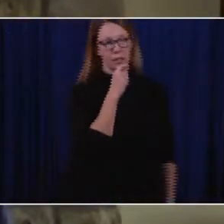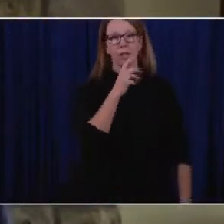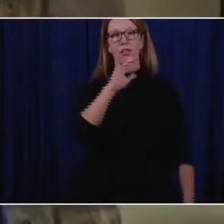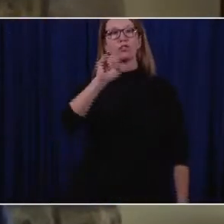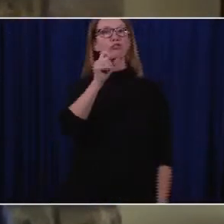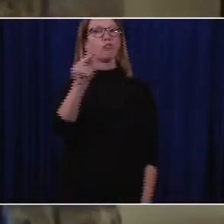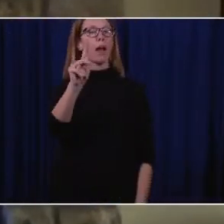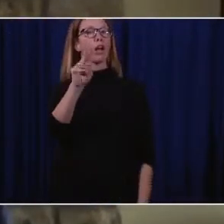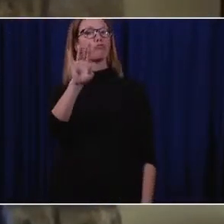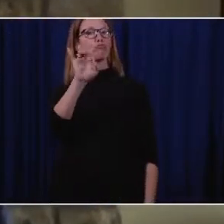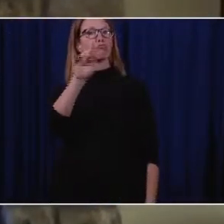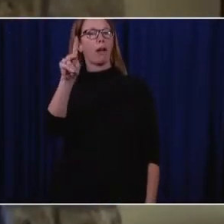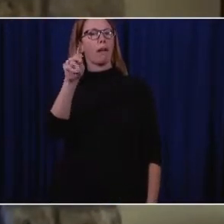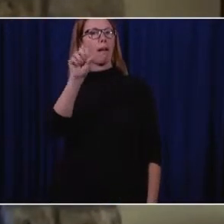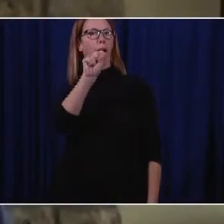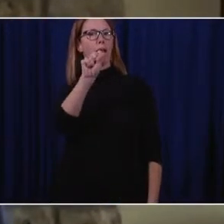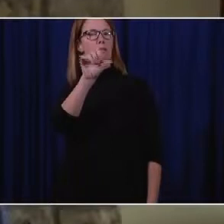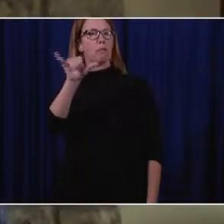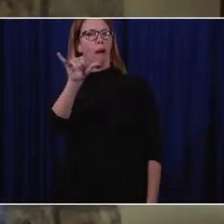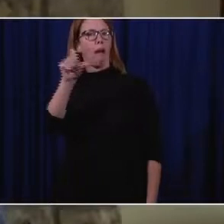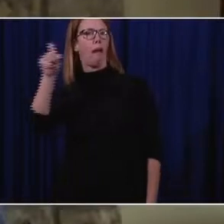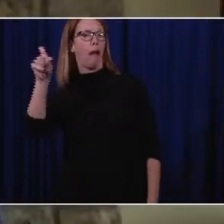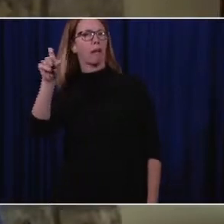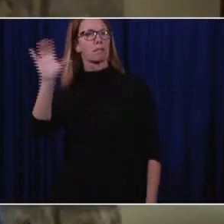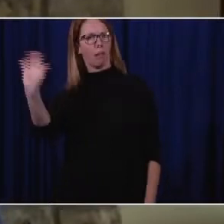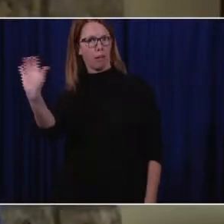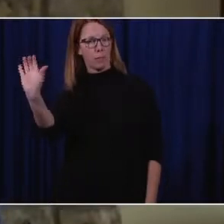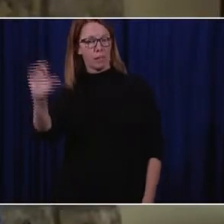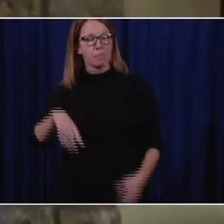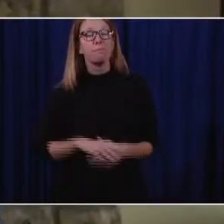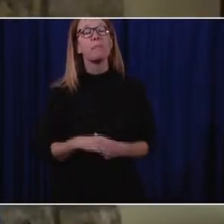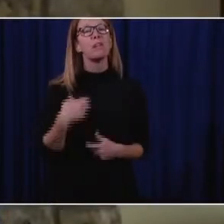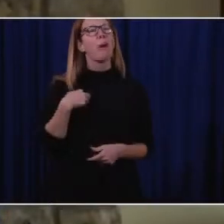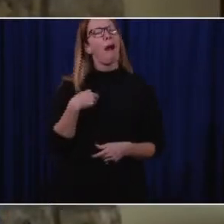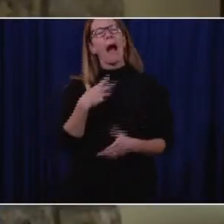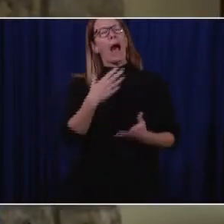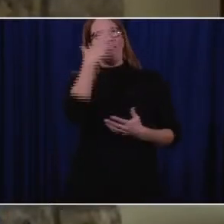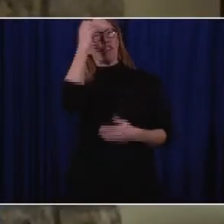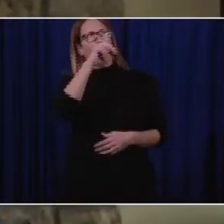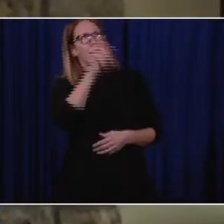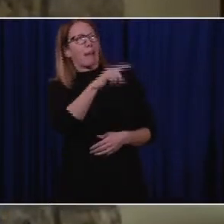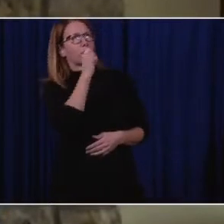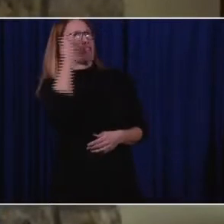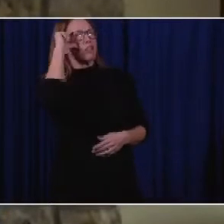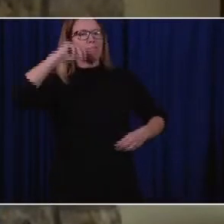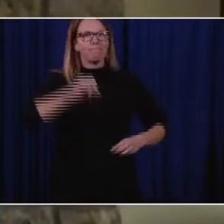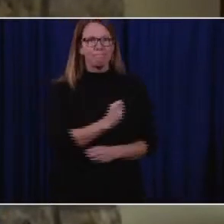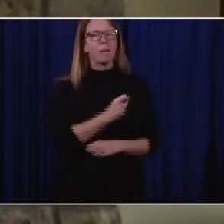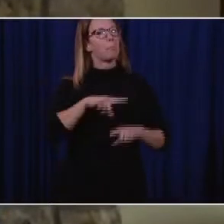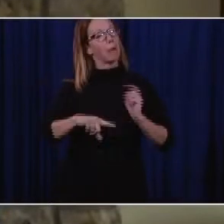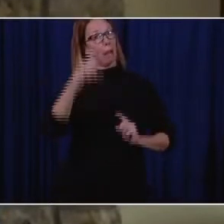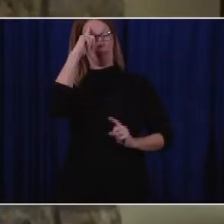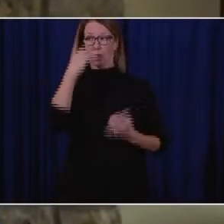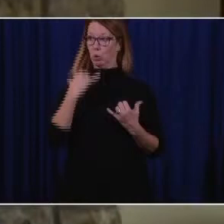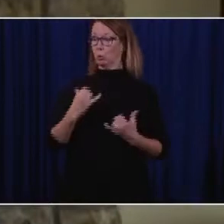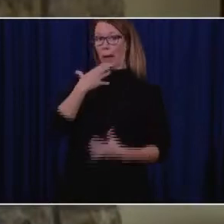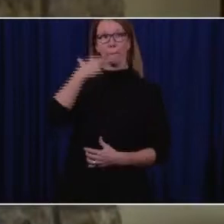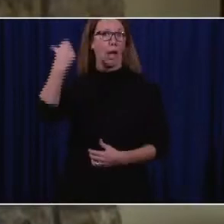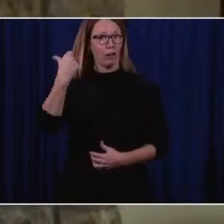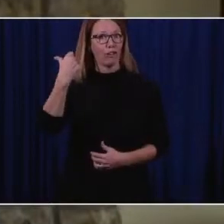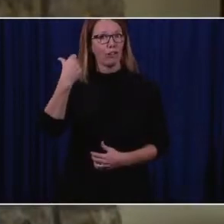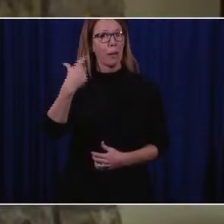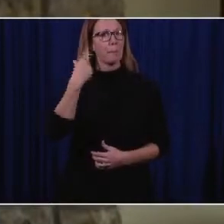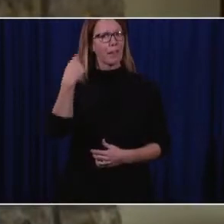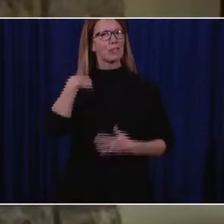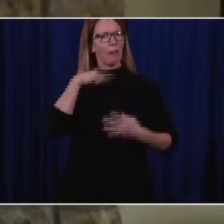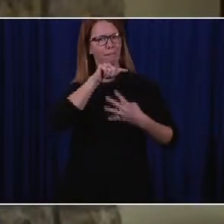Jeff. Good afternoon, Governor. I meant to ask this yesterday. I think it's actually better suited today with the healthcare personnel you